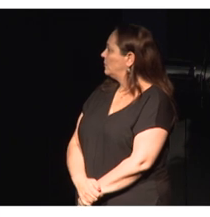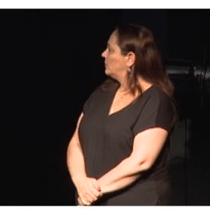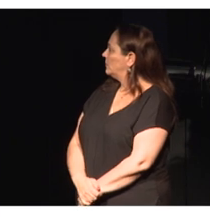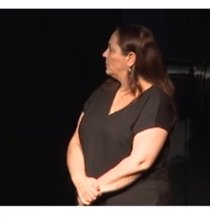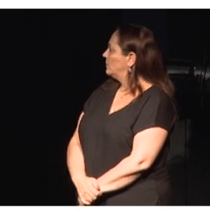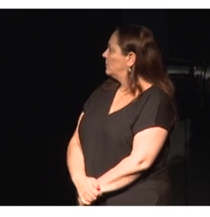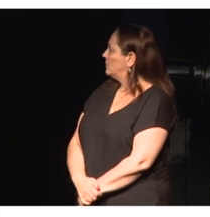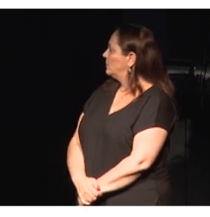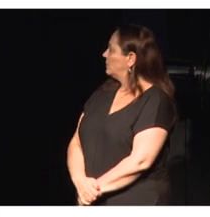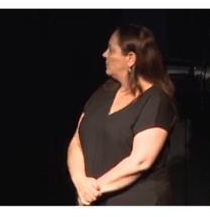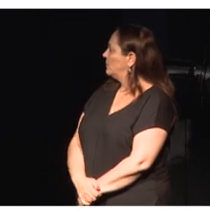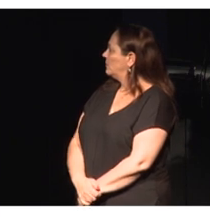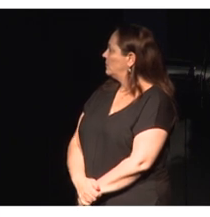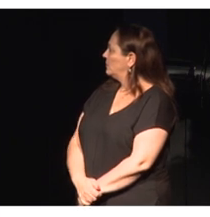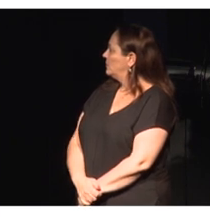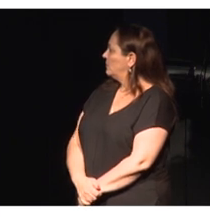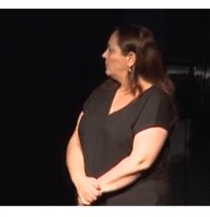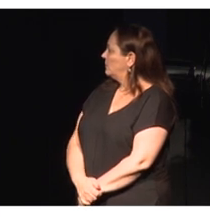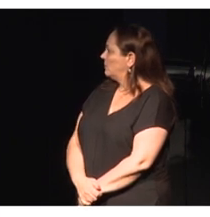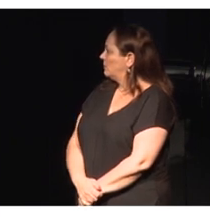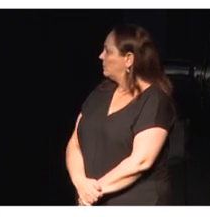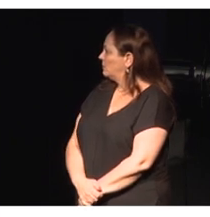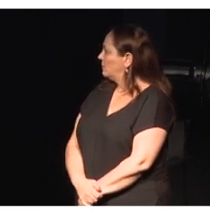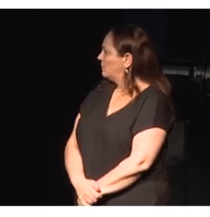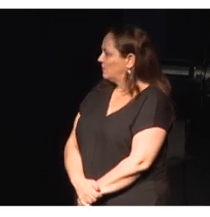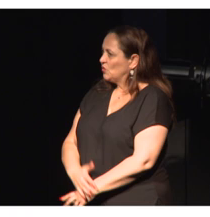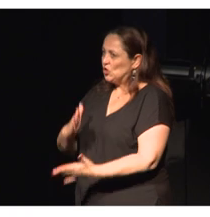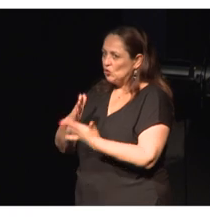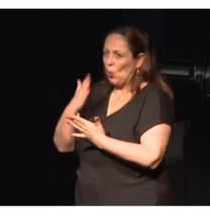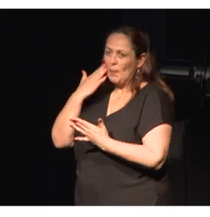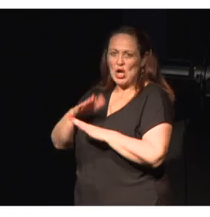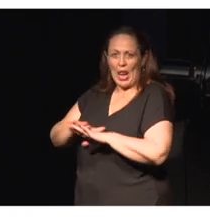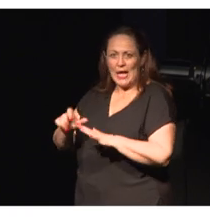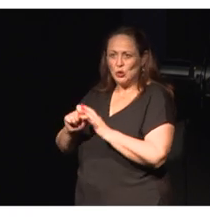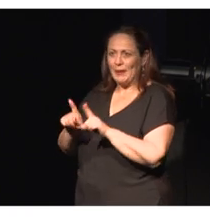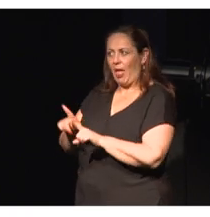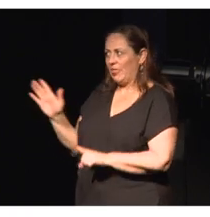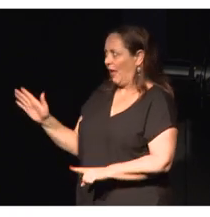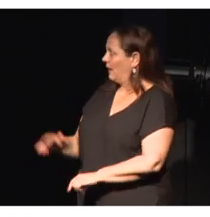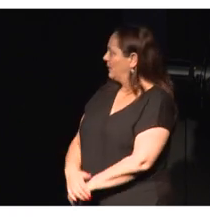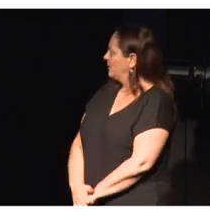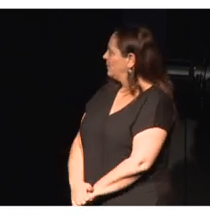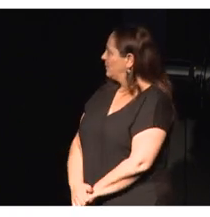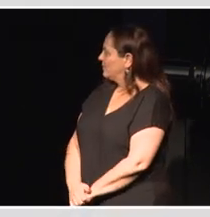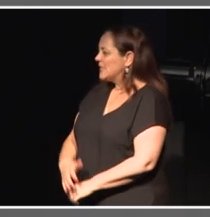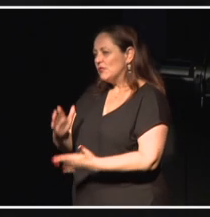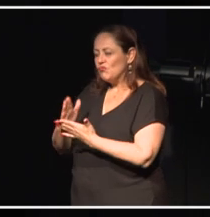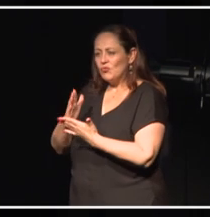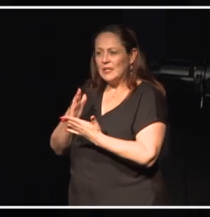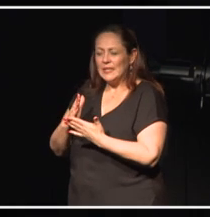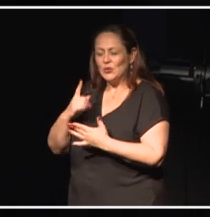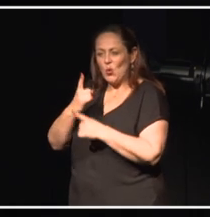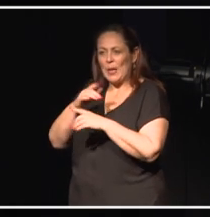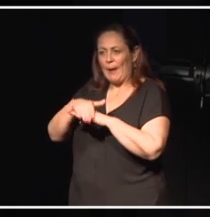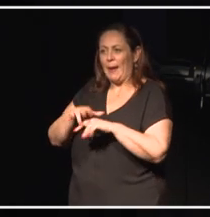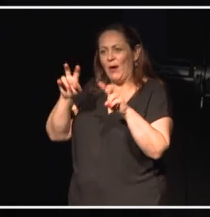bitchy. Two things women should never be. Delicious irony, though, that we're entering the